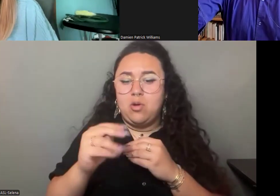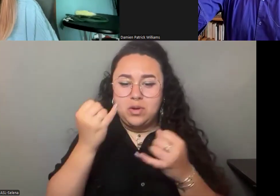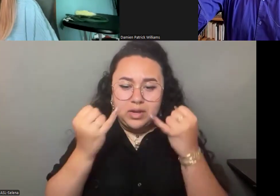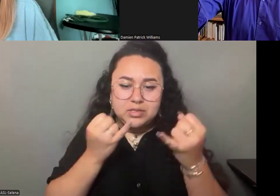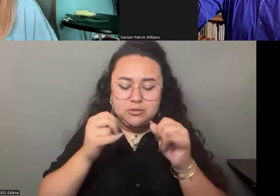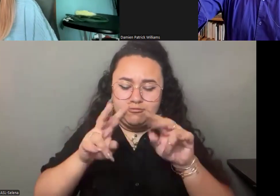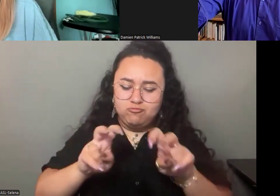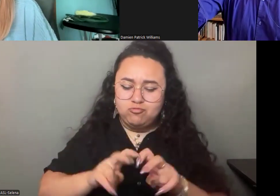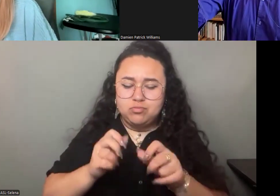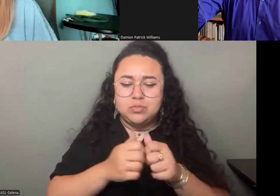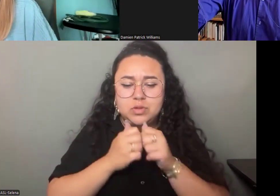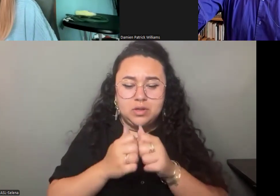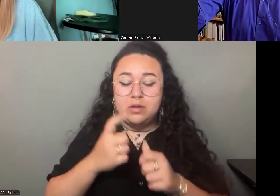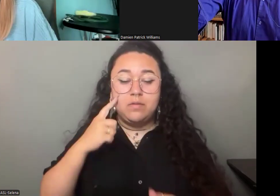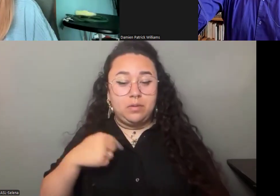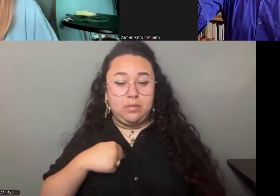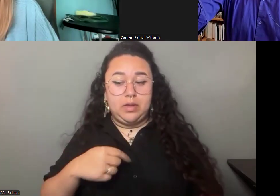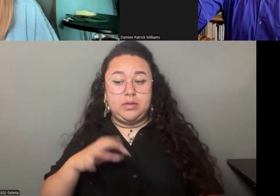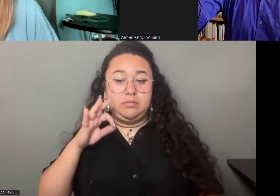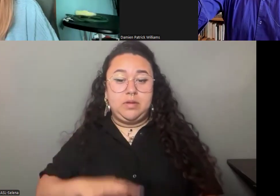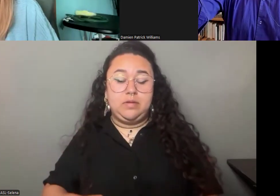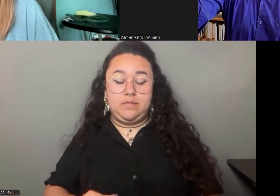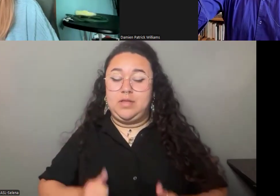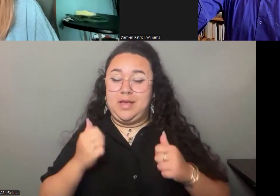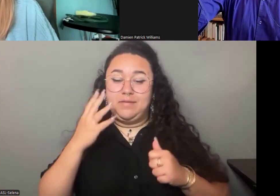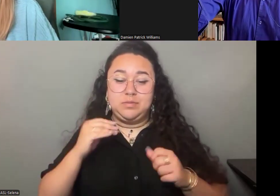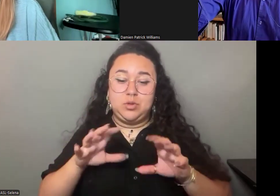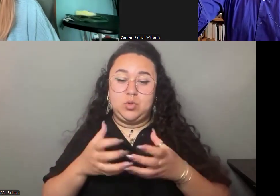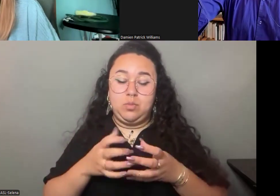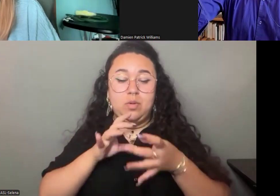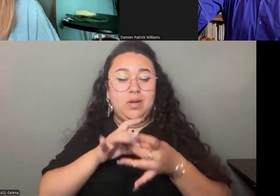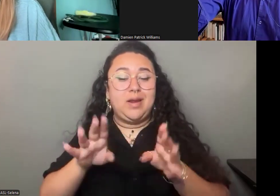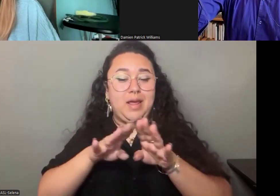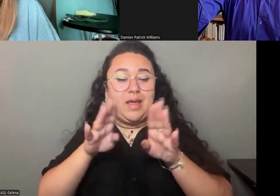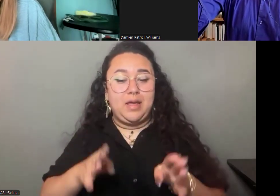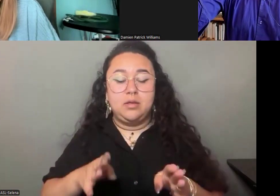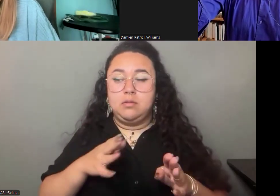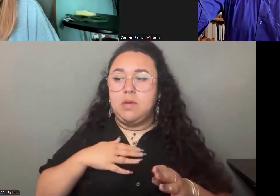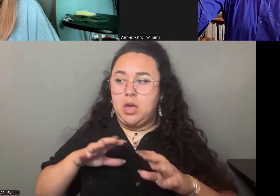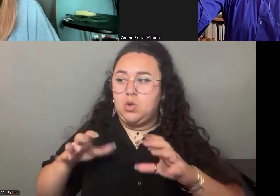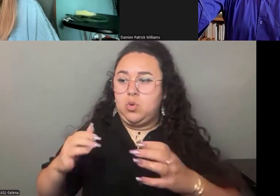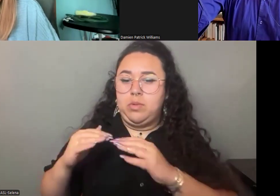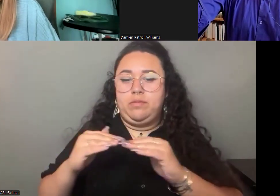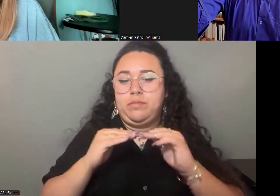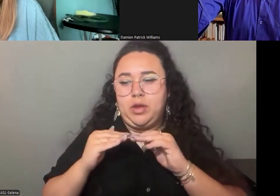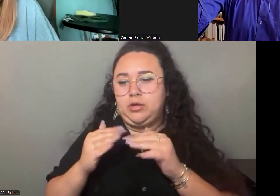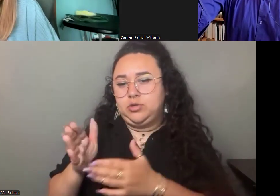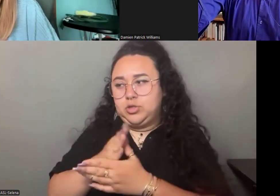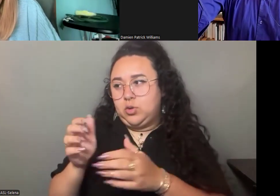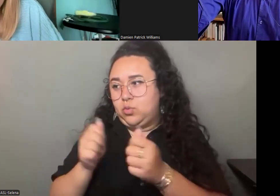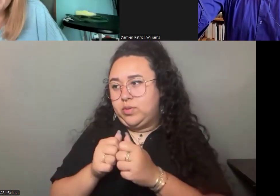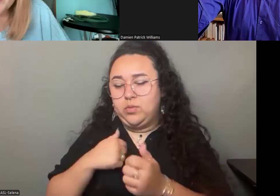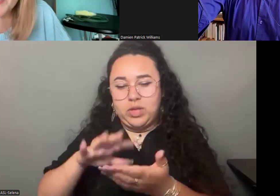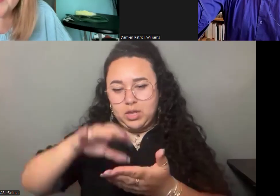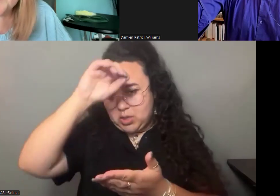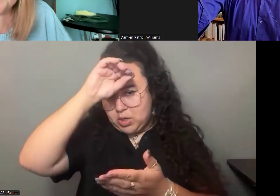me of being in lived experience groups around housing is that I have a group of equals to share them with, and we can learn from